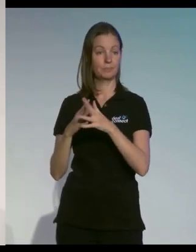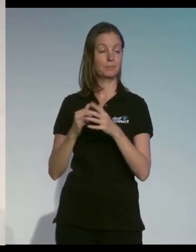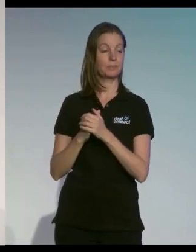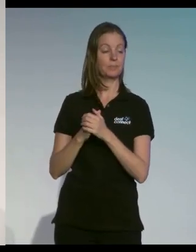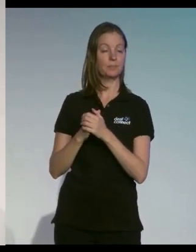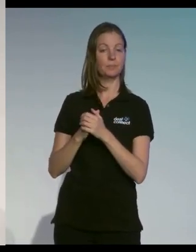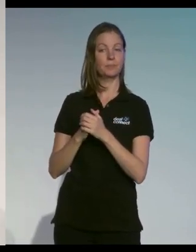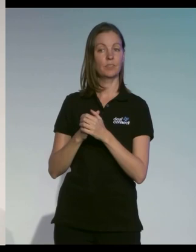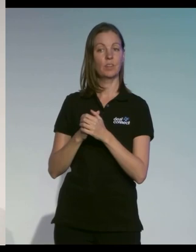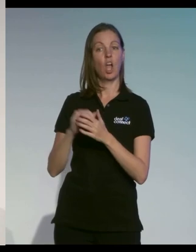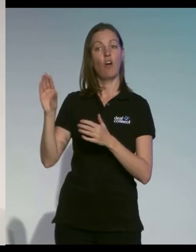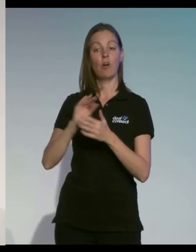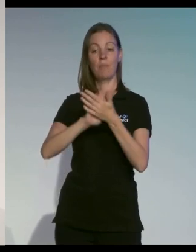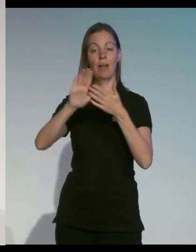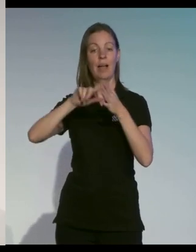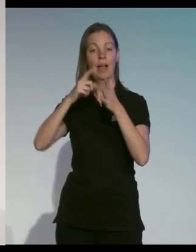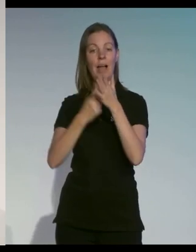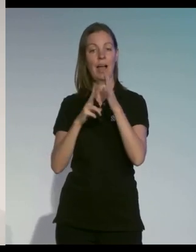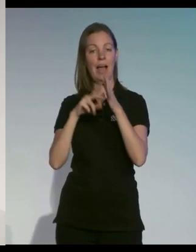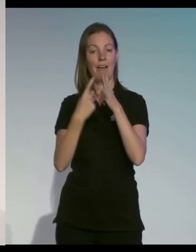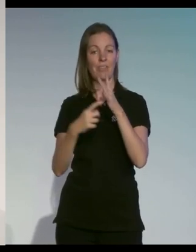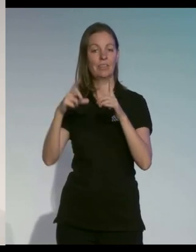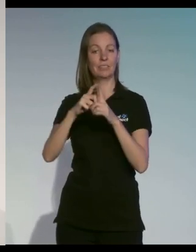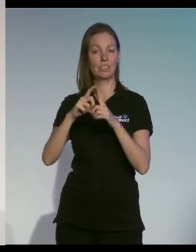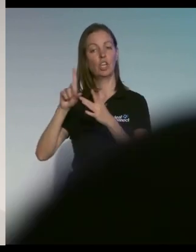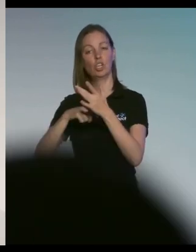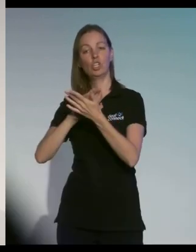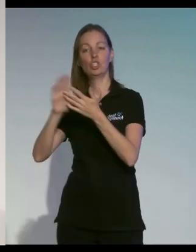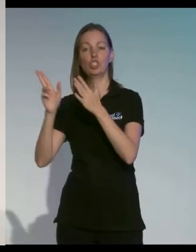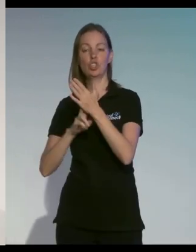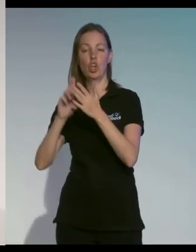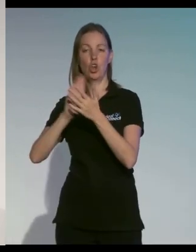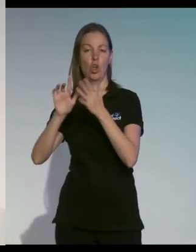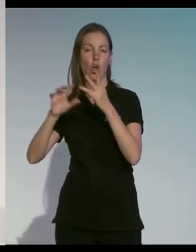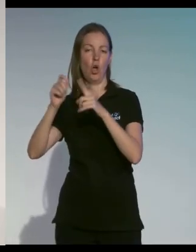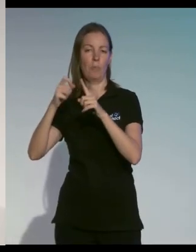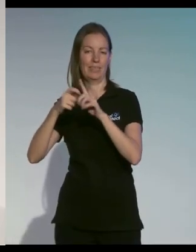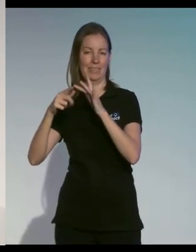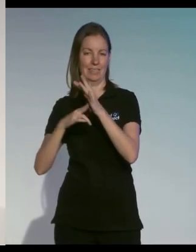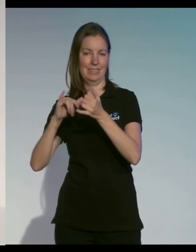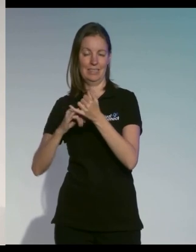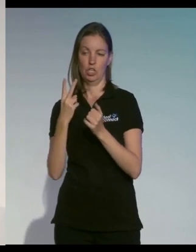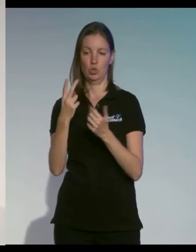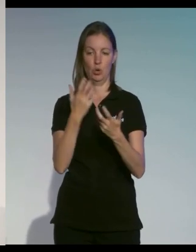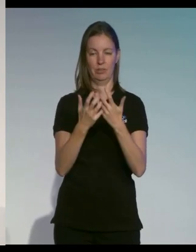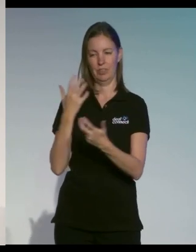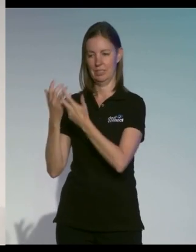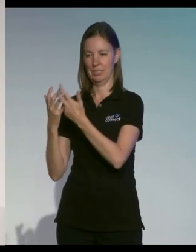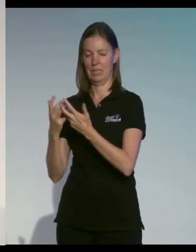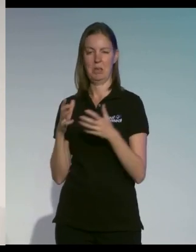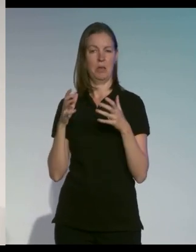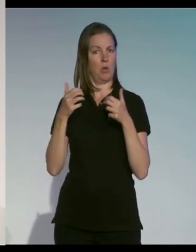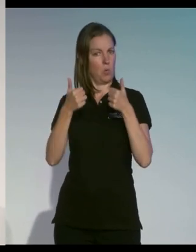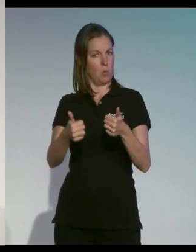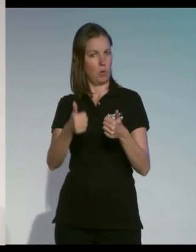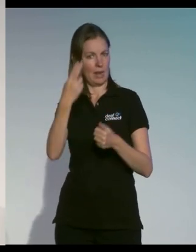Kirk, from Harvard University and John Hopkins University, respectively. But it's a very apt name, boomerang advocacy, because